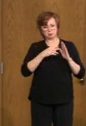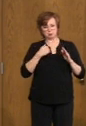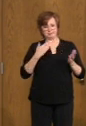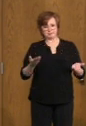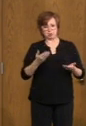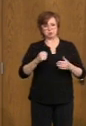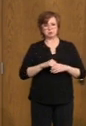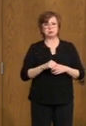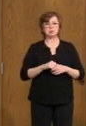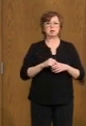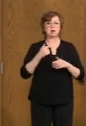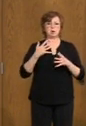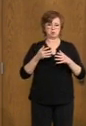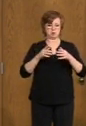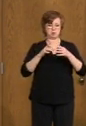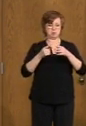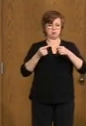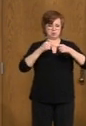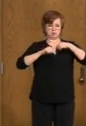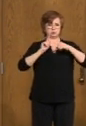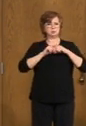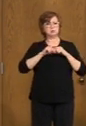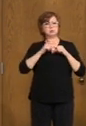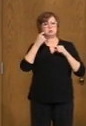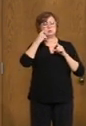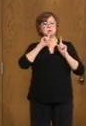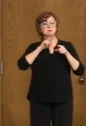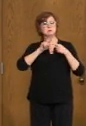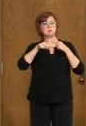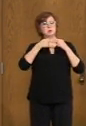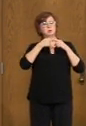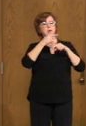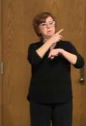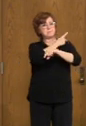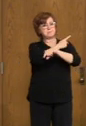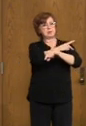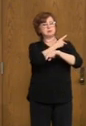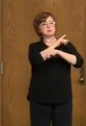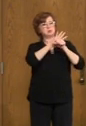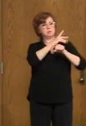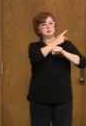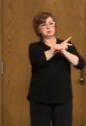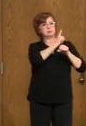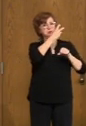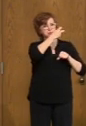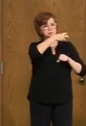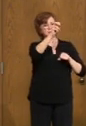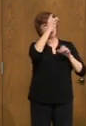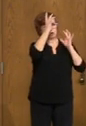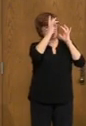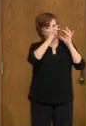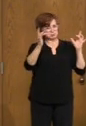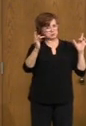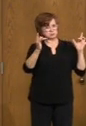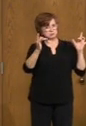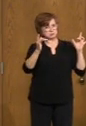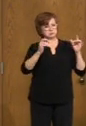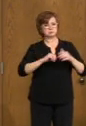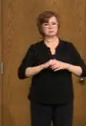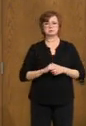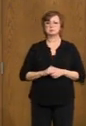we had about hospitalizations, and as we start to hopefully, and if you look at our hospitalizations, they're quite often the age of